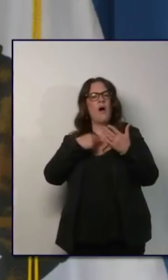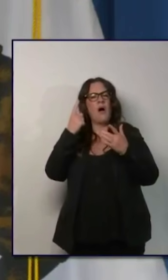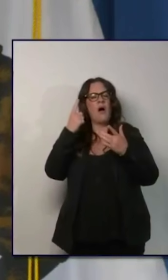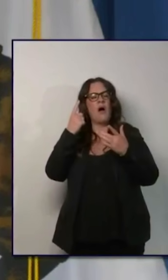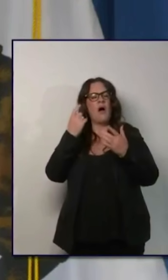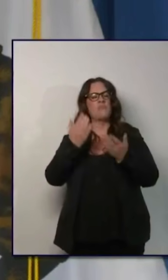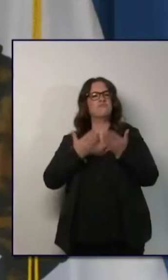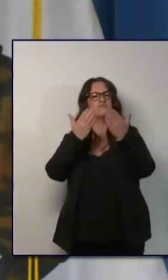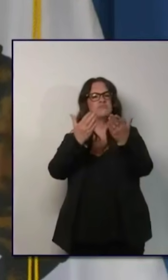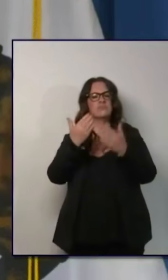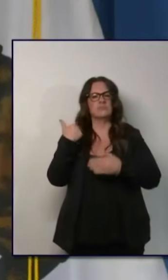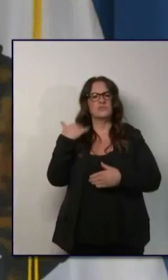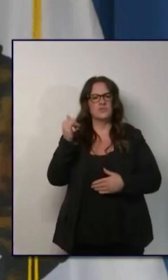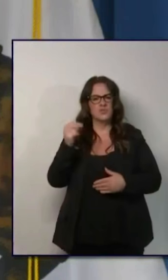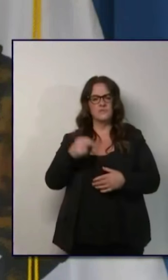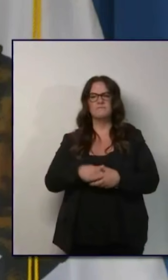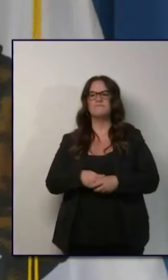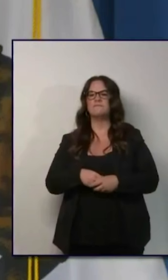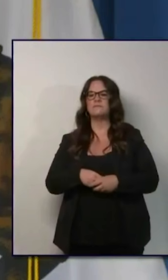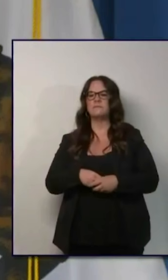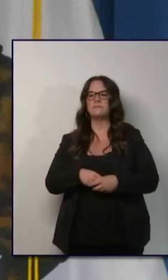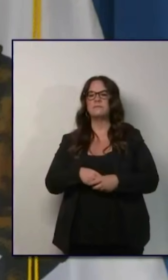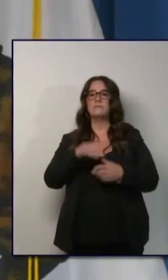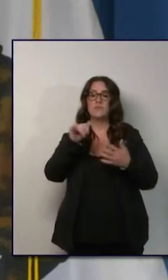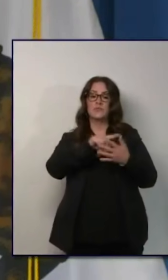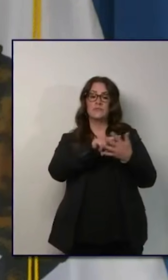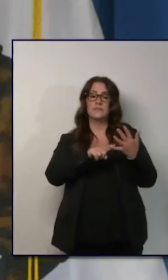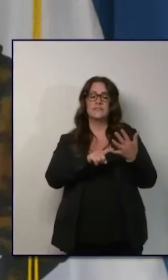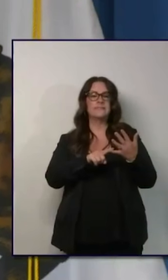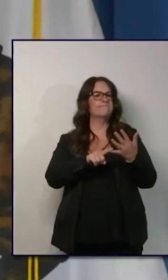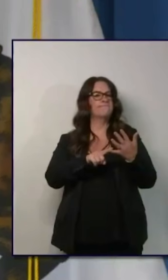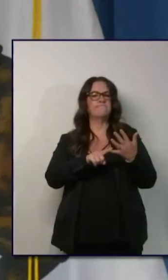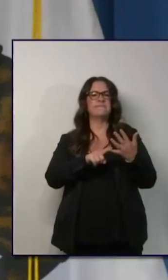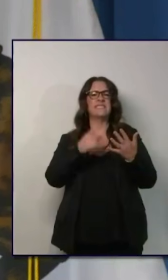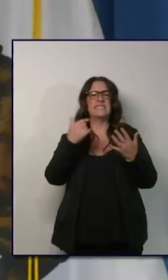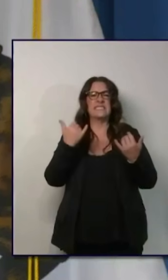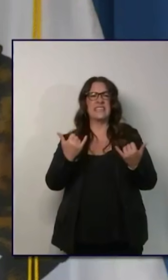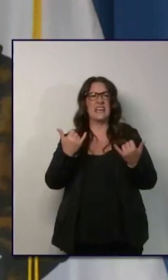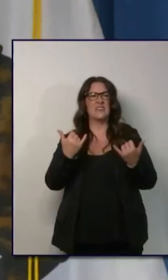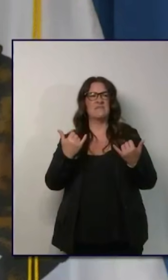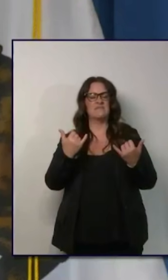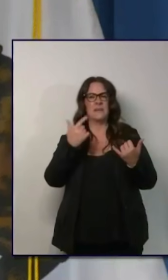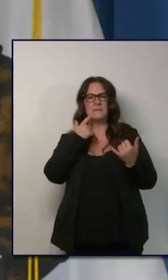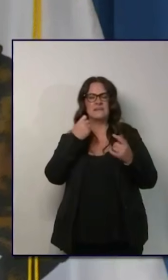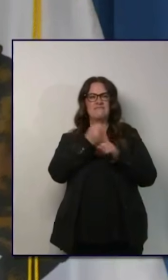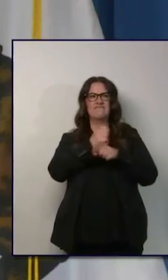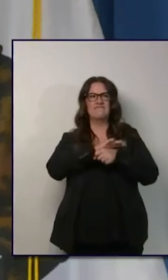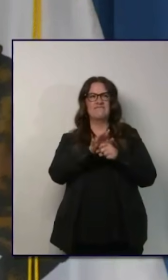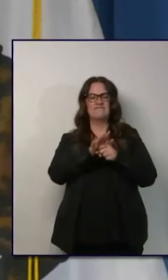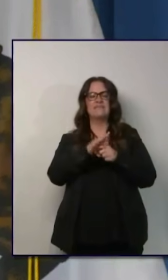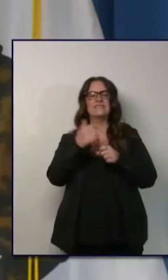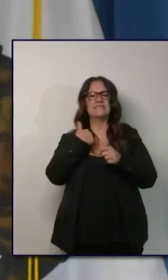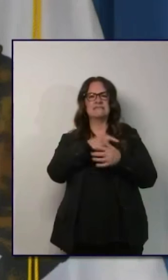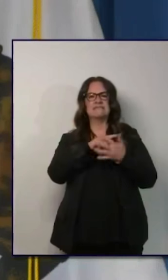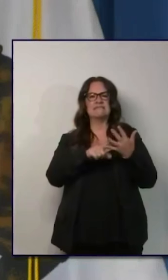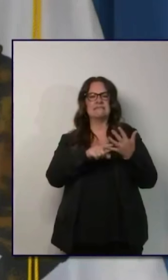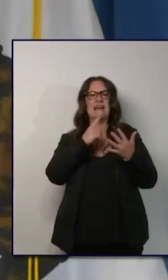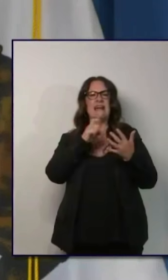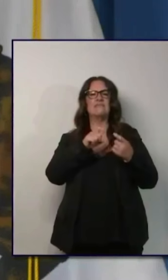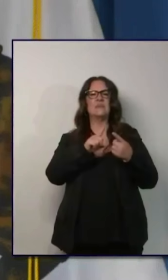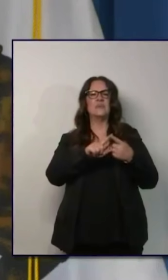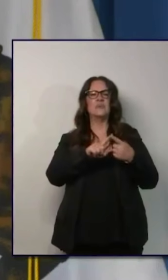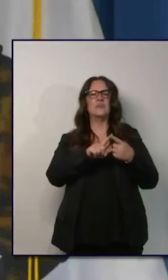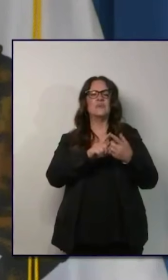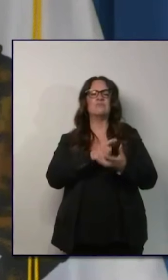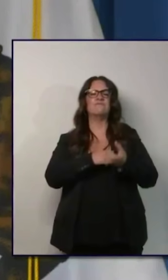overwhelming majority of those proposals, we are now pulling back. Those are enhancements to the baseline budget.